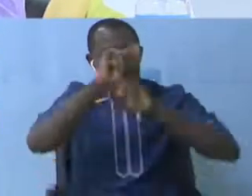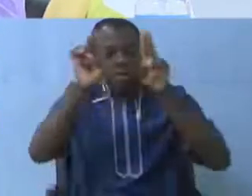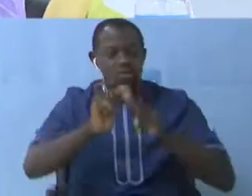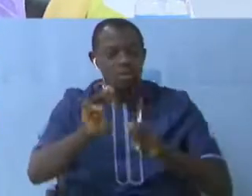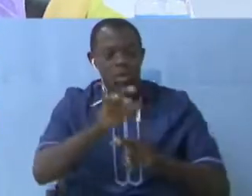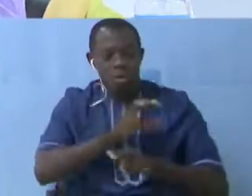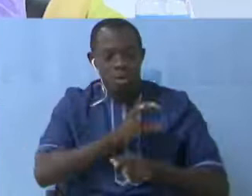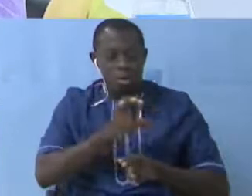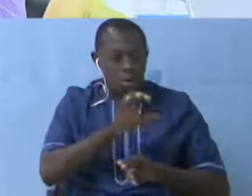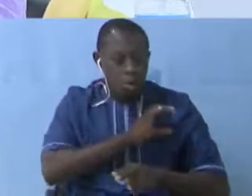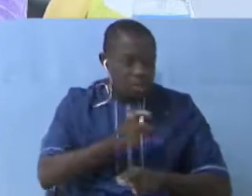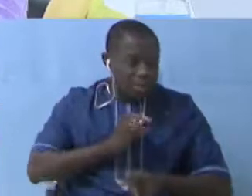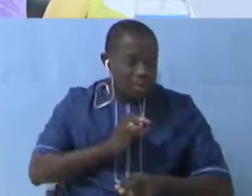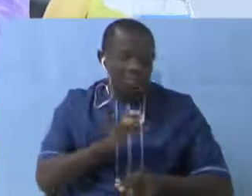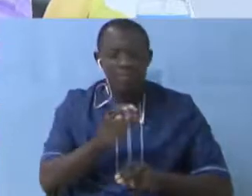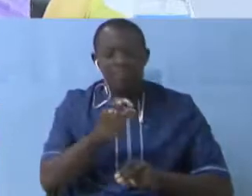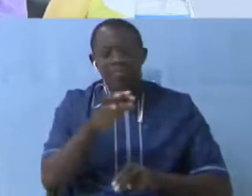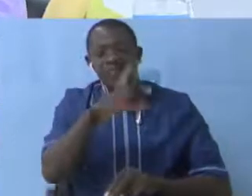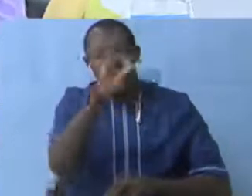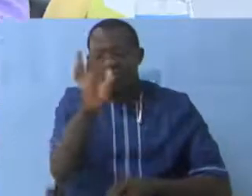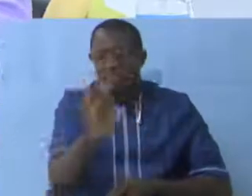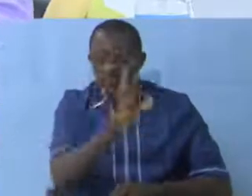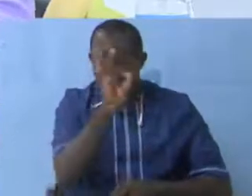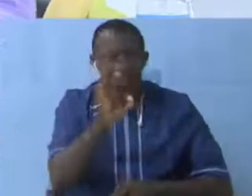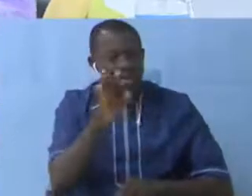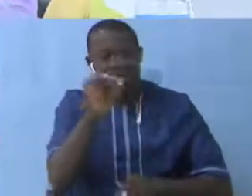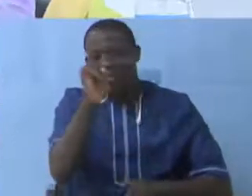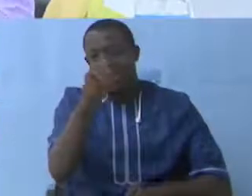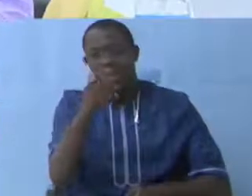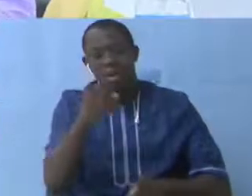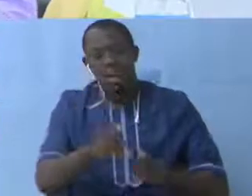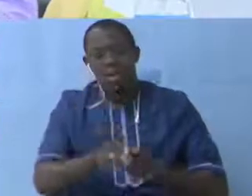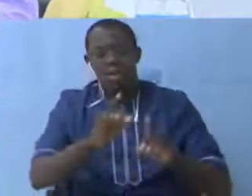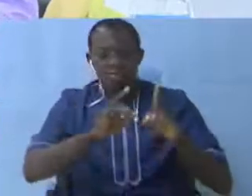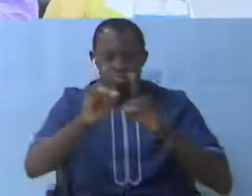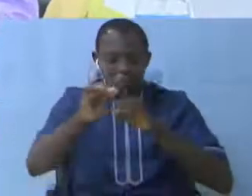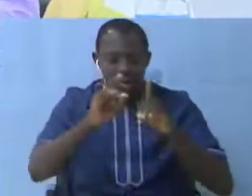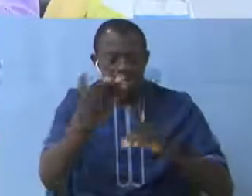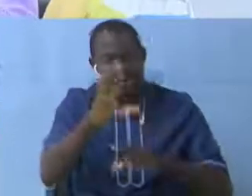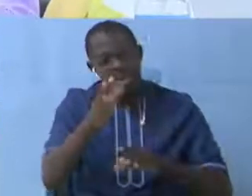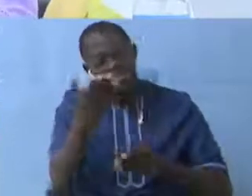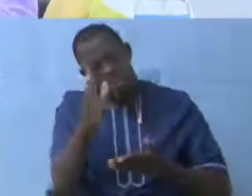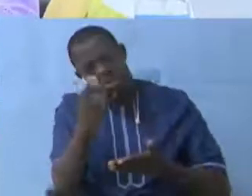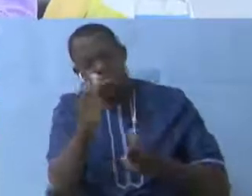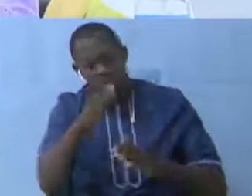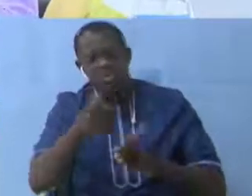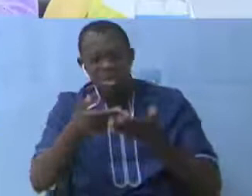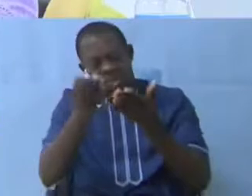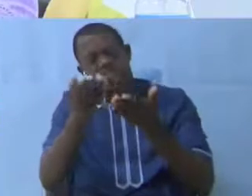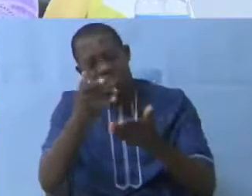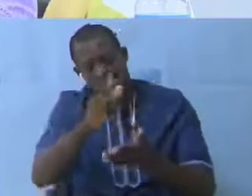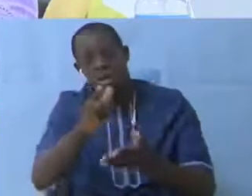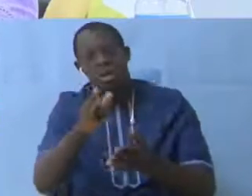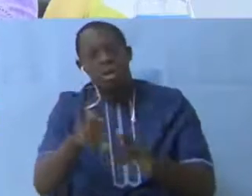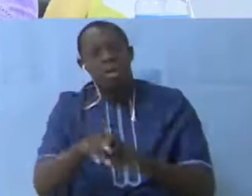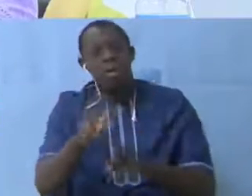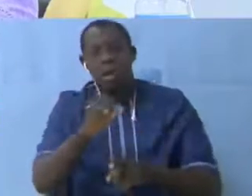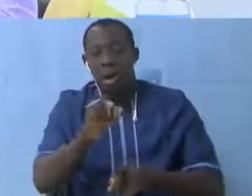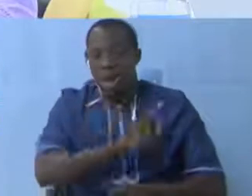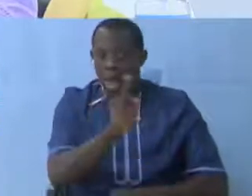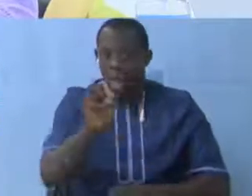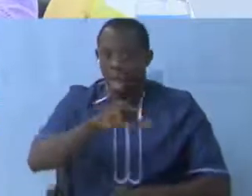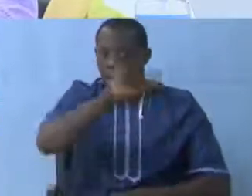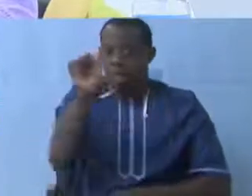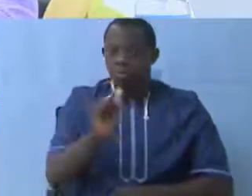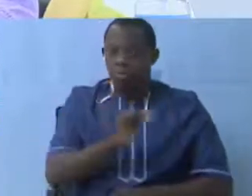it was very complicated at the end. There were a lot of discussions around, okay, maybe we should give him a chance. And we said, if we go that way, we were going